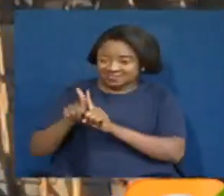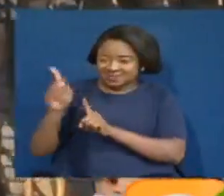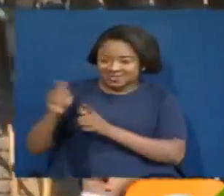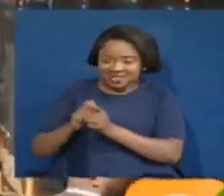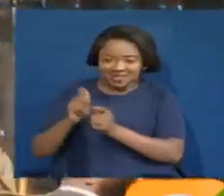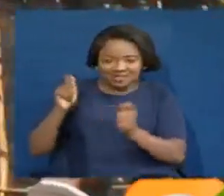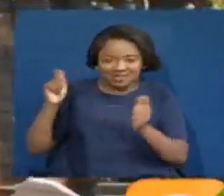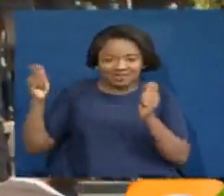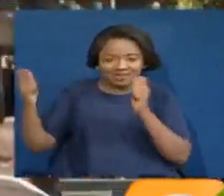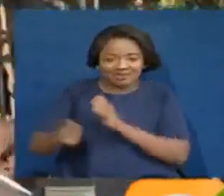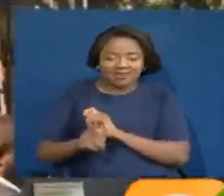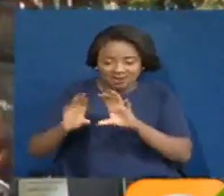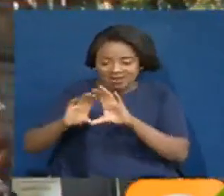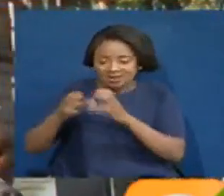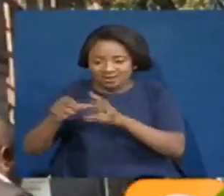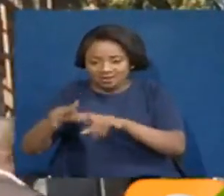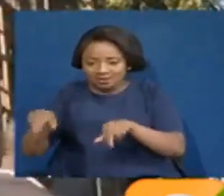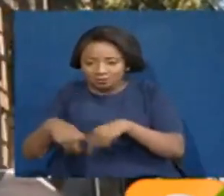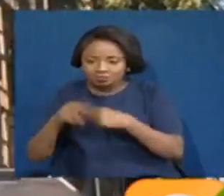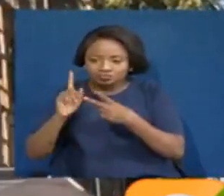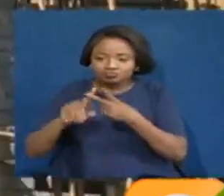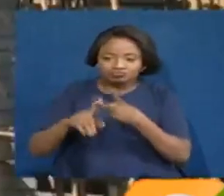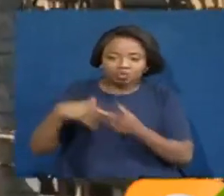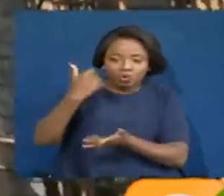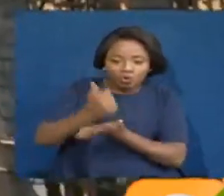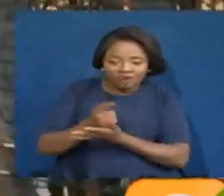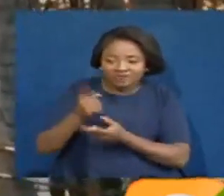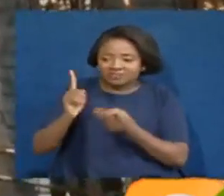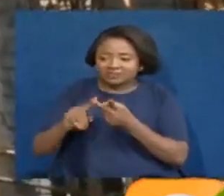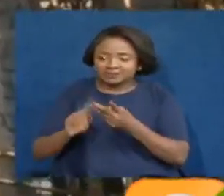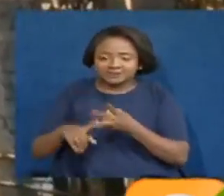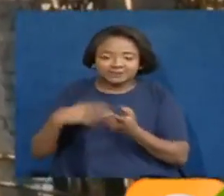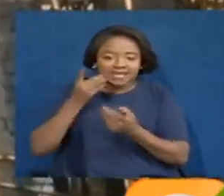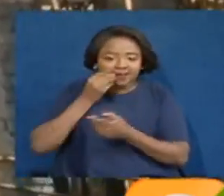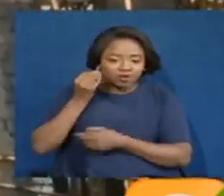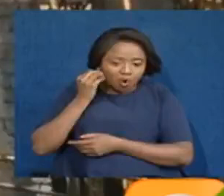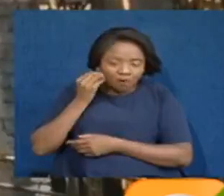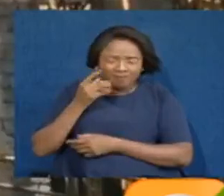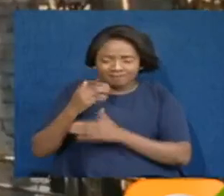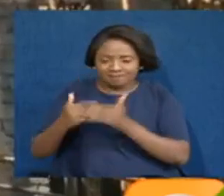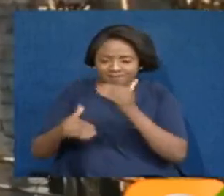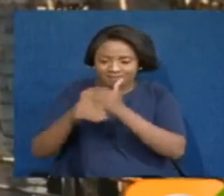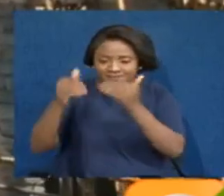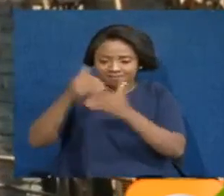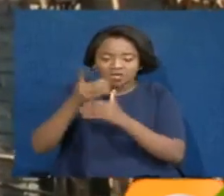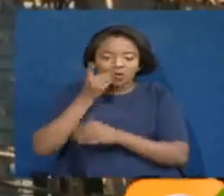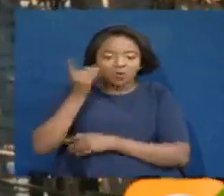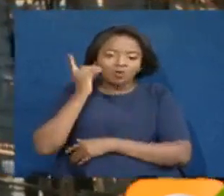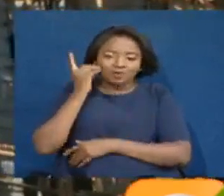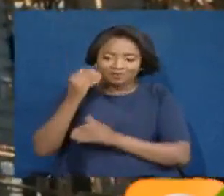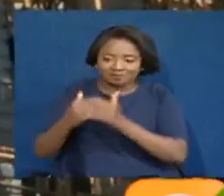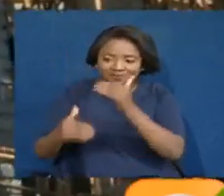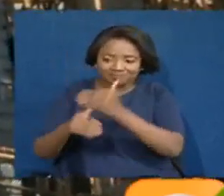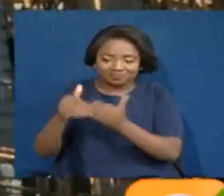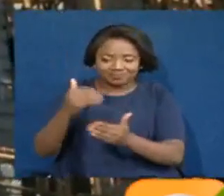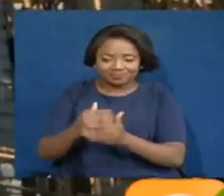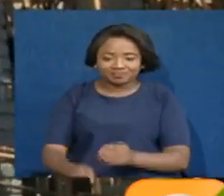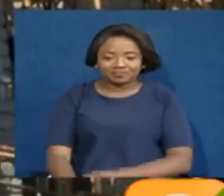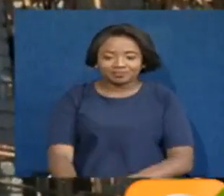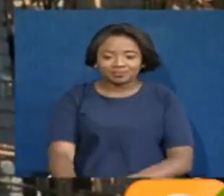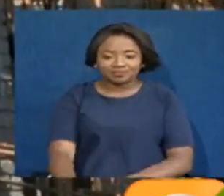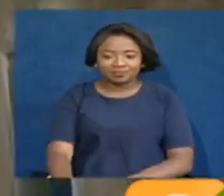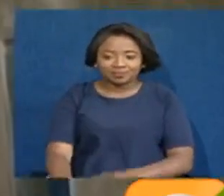facelift from classrooms, administration block and dormitory construction. Courtesy of Chepsaita Cross Country, under the sponsorship